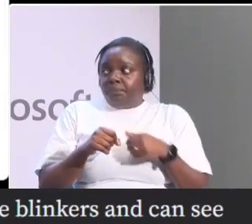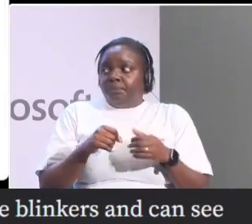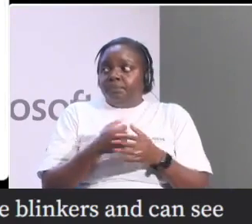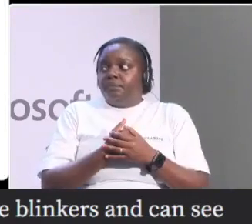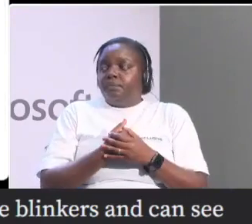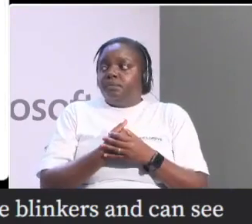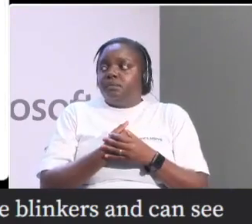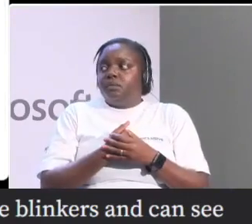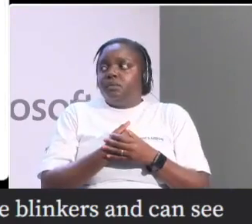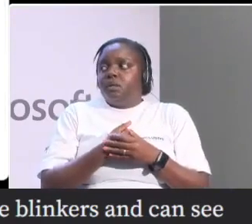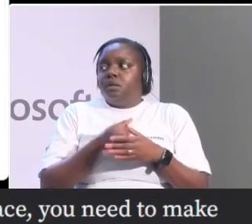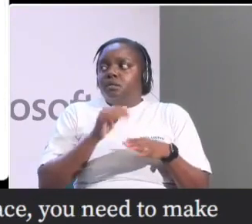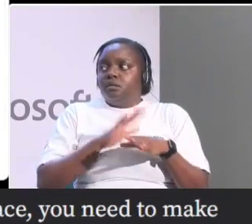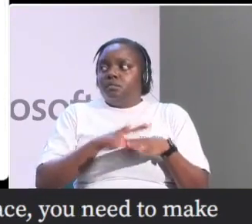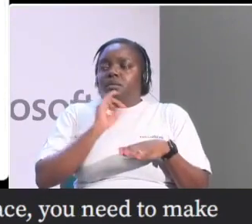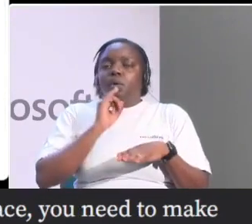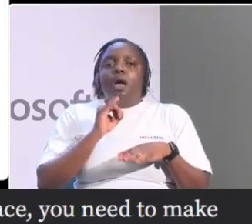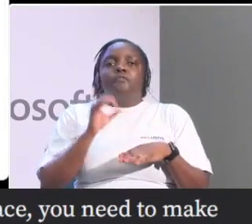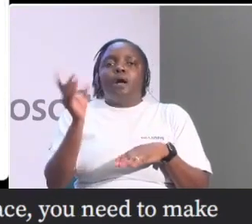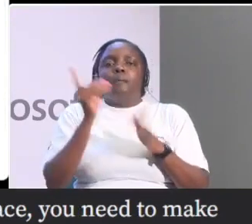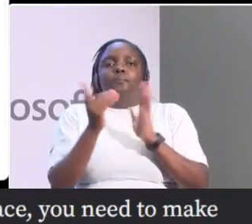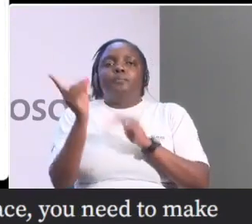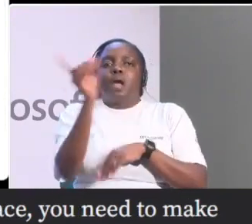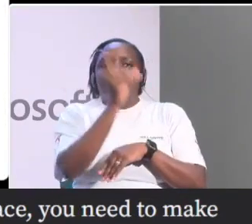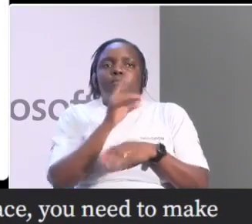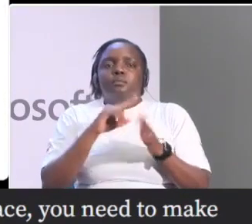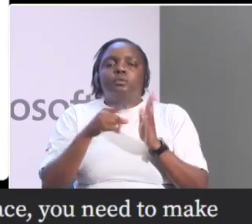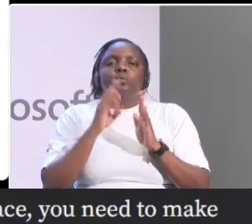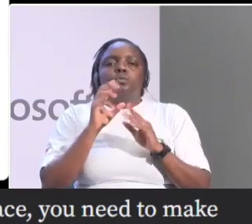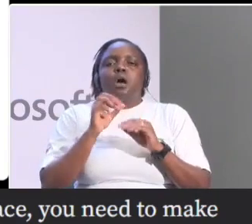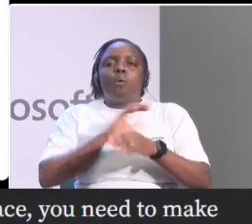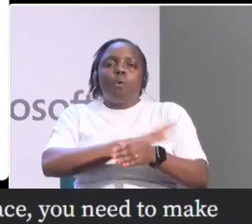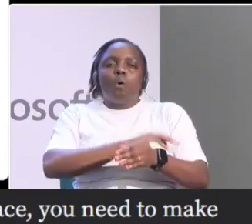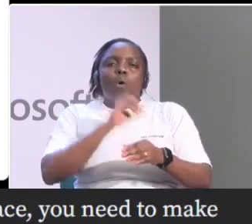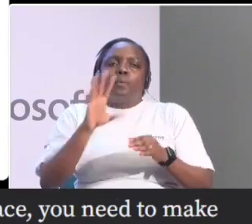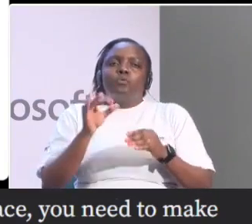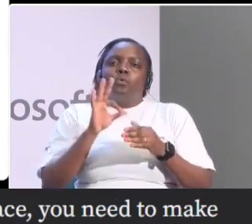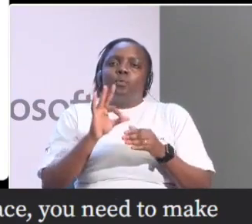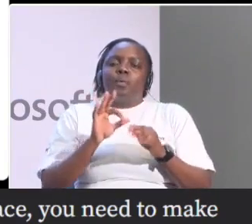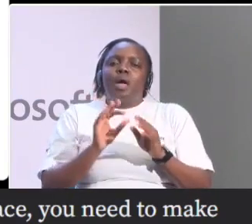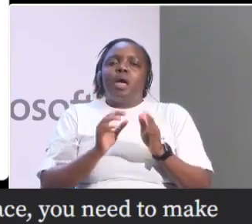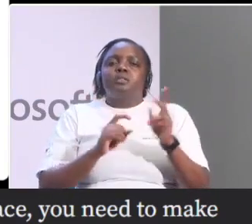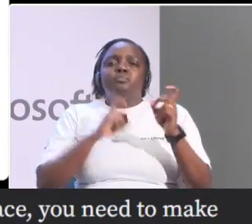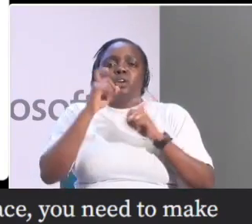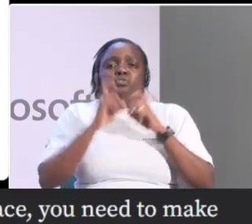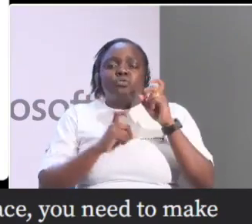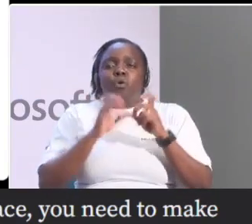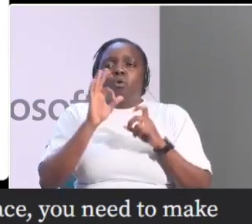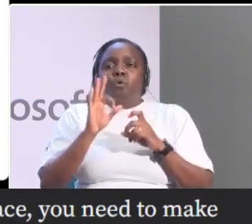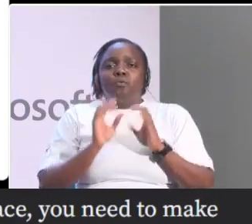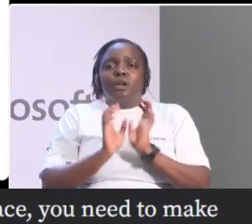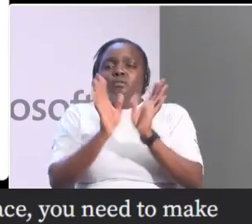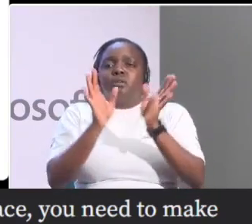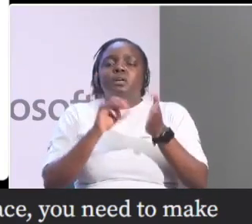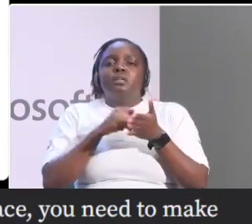So on screen is a diagram which for me was a really powerful expression of clarity. So the